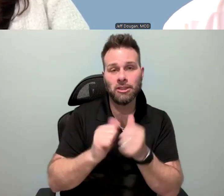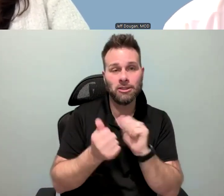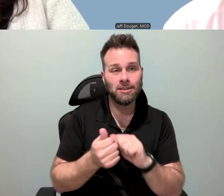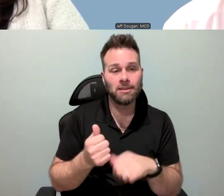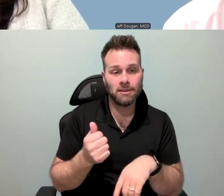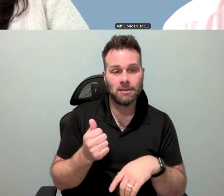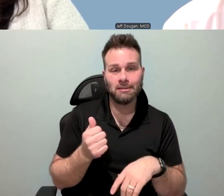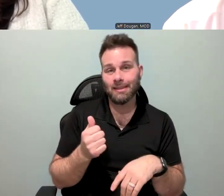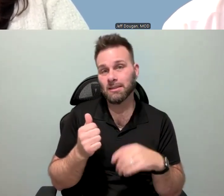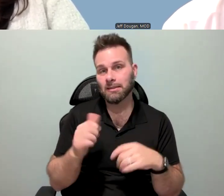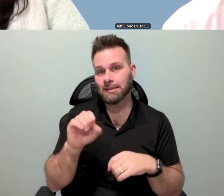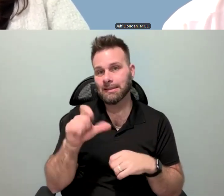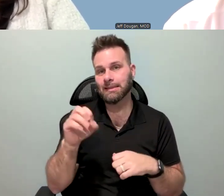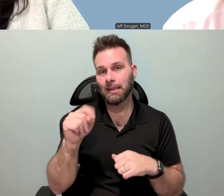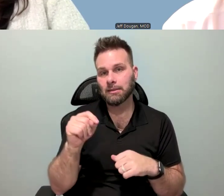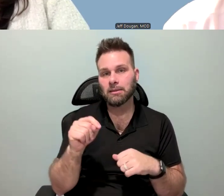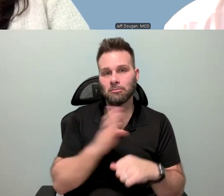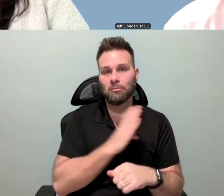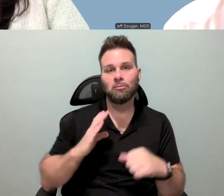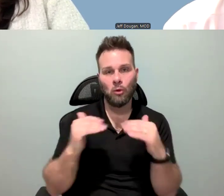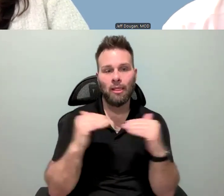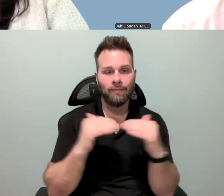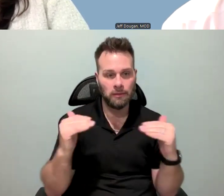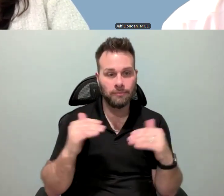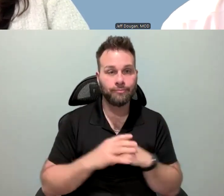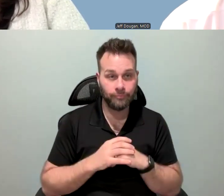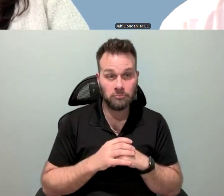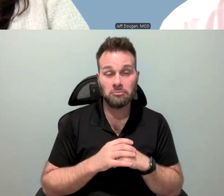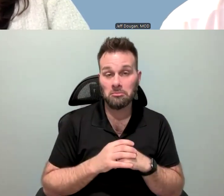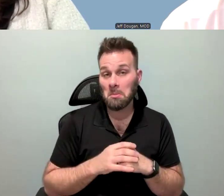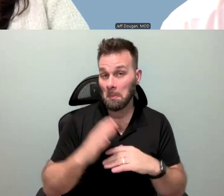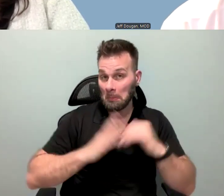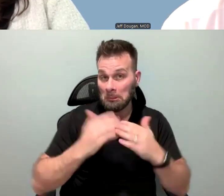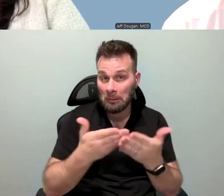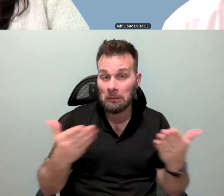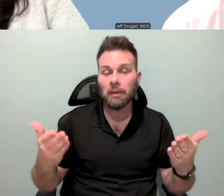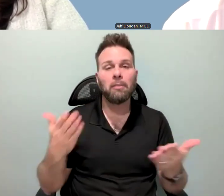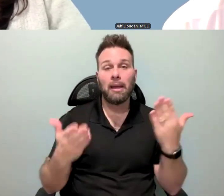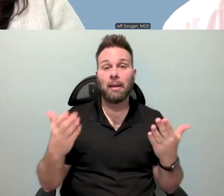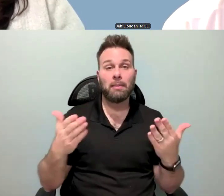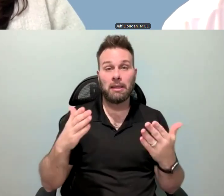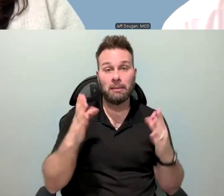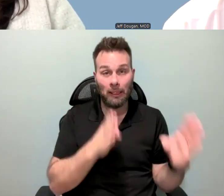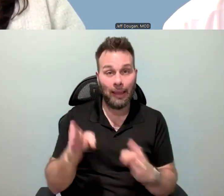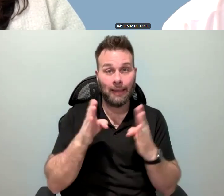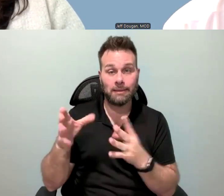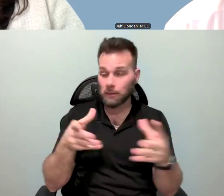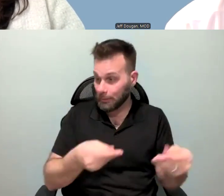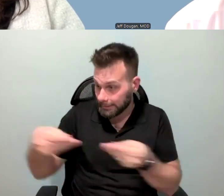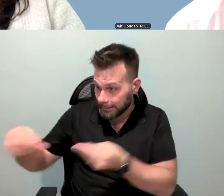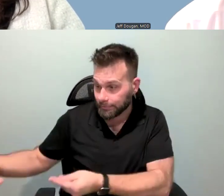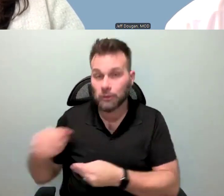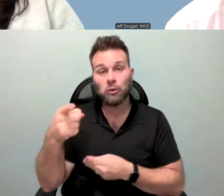the select board level. You might be looking for building stuff. You might be getting plans given to you, becoming one of the